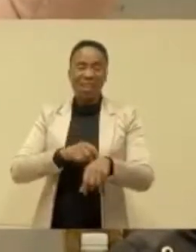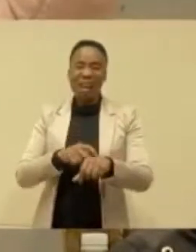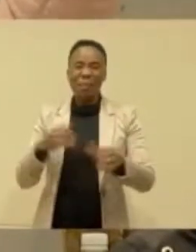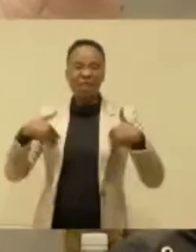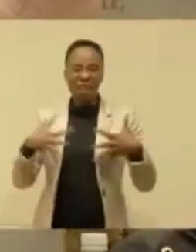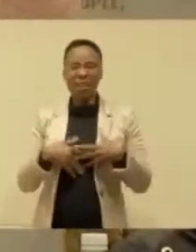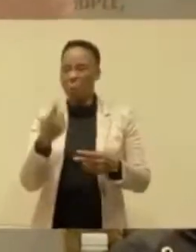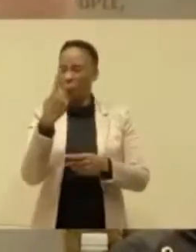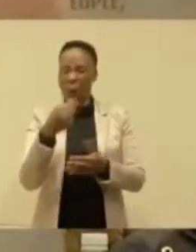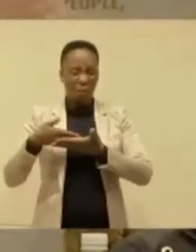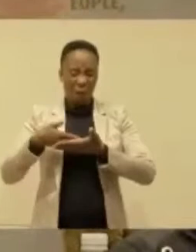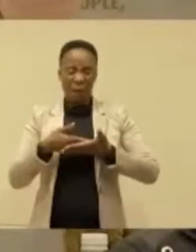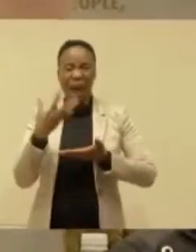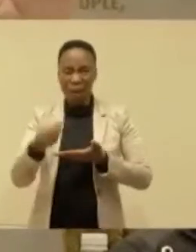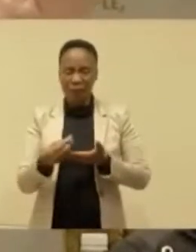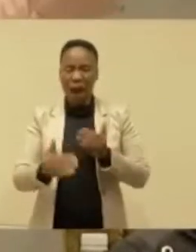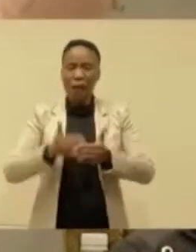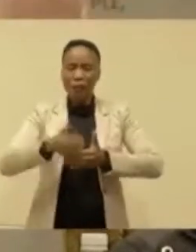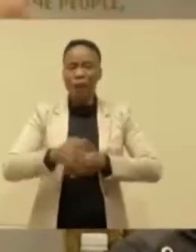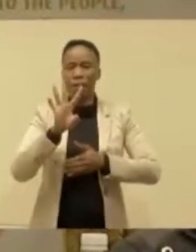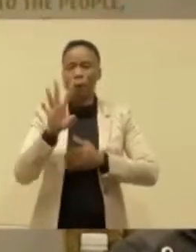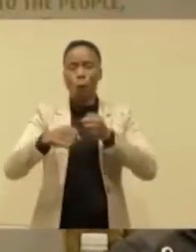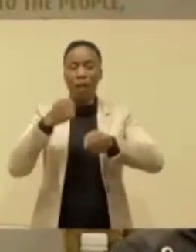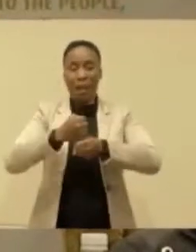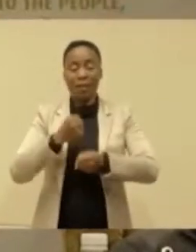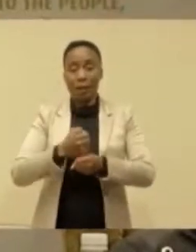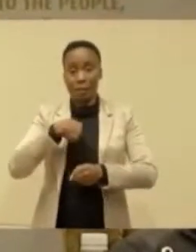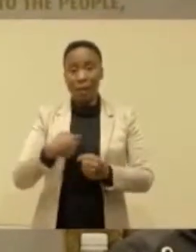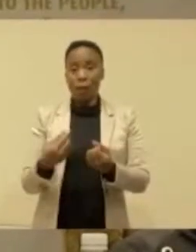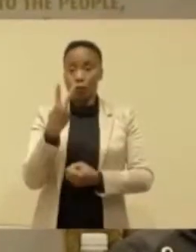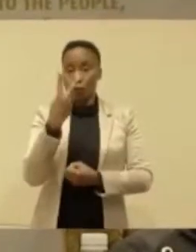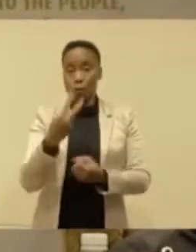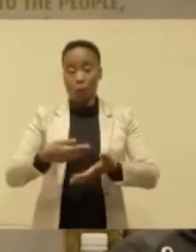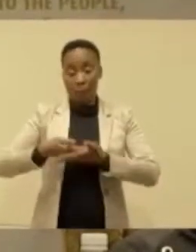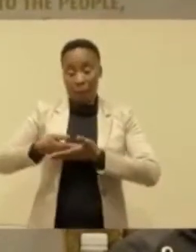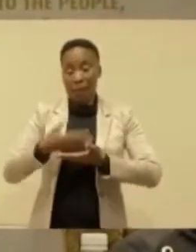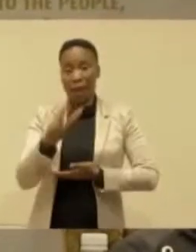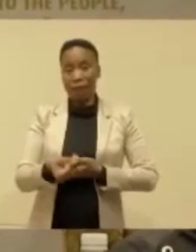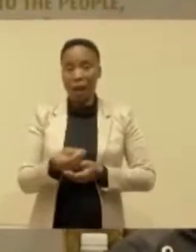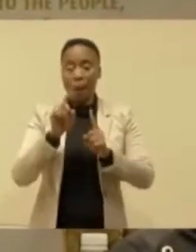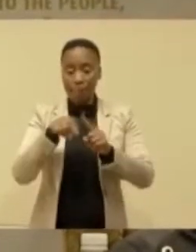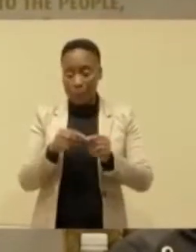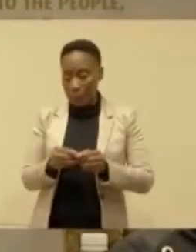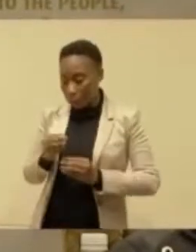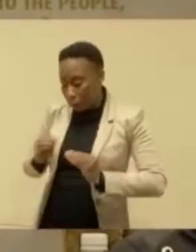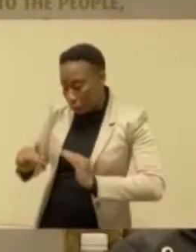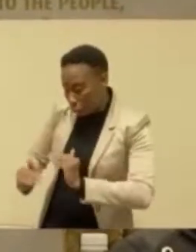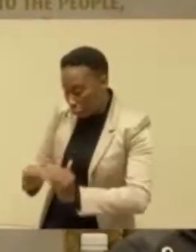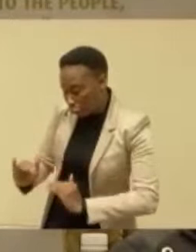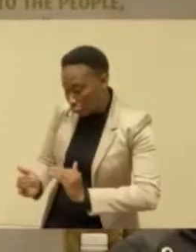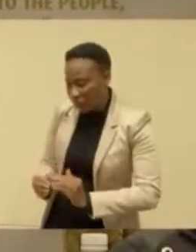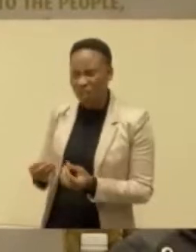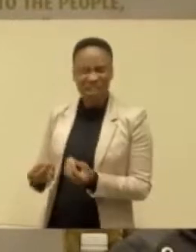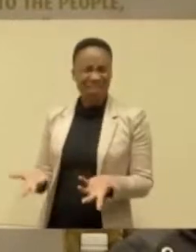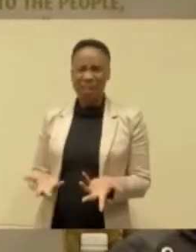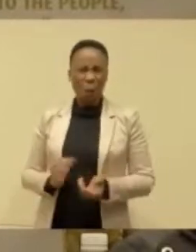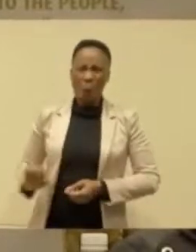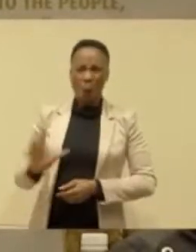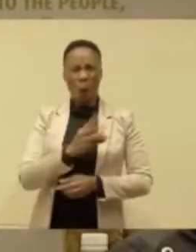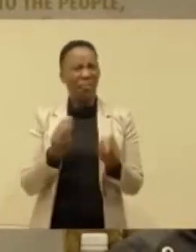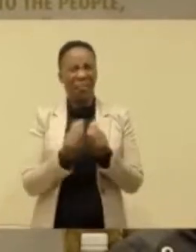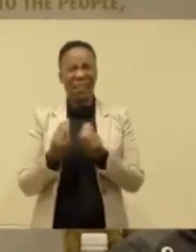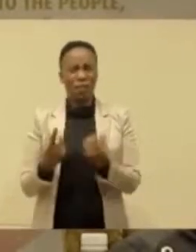had one baby after four years i had two babies i must also tend to my children how do i do all these